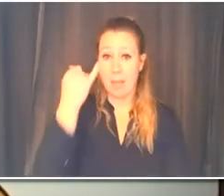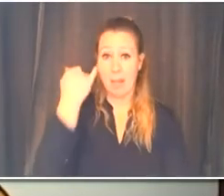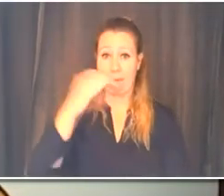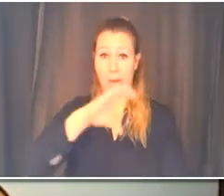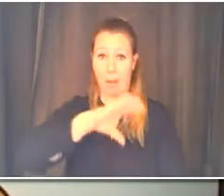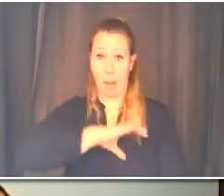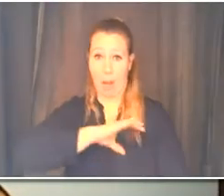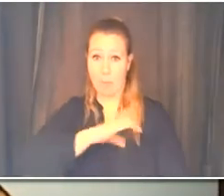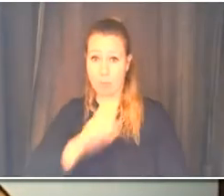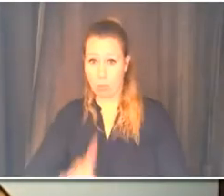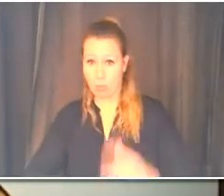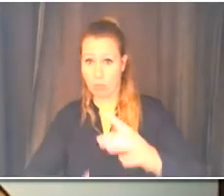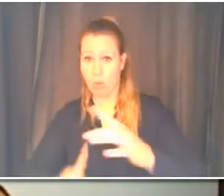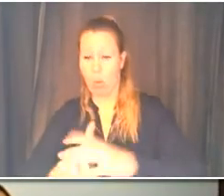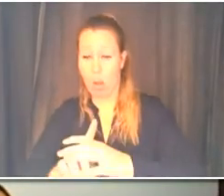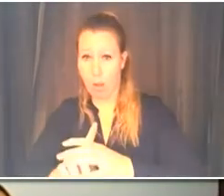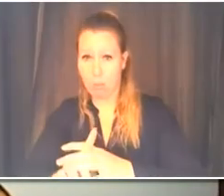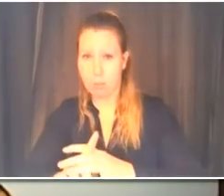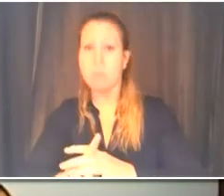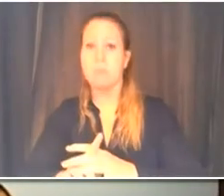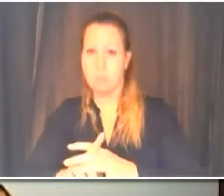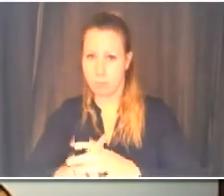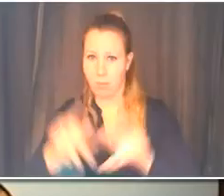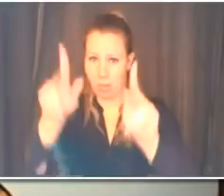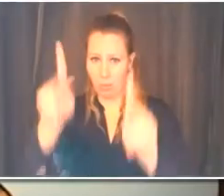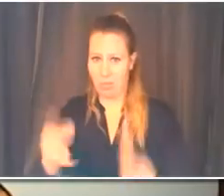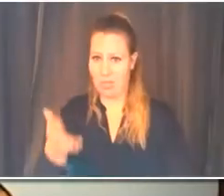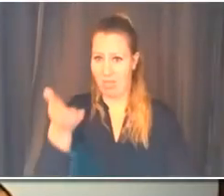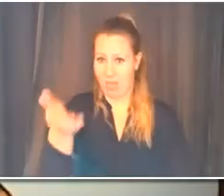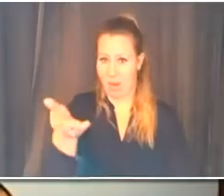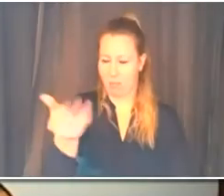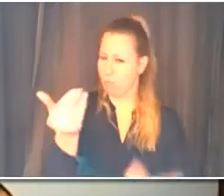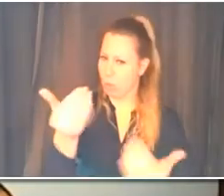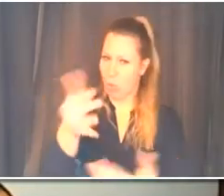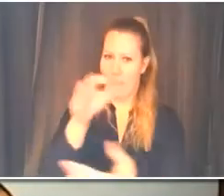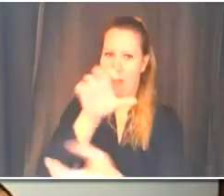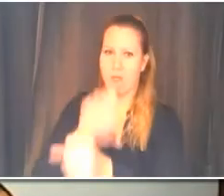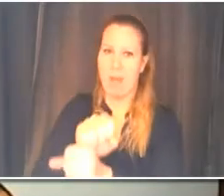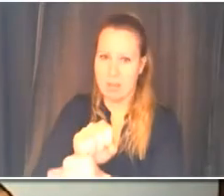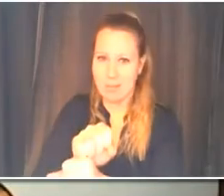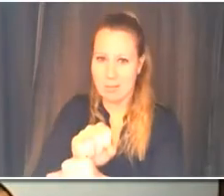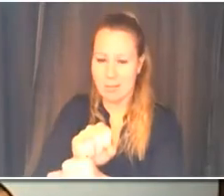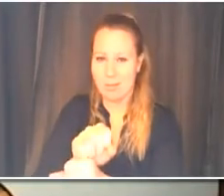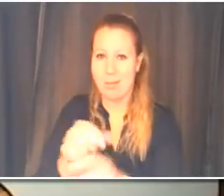person um the other reason might be you know the victims